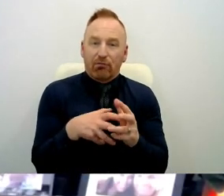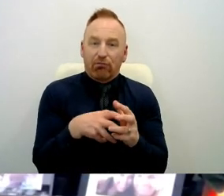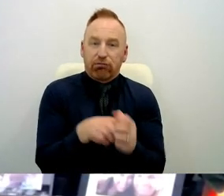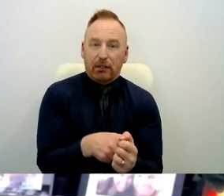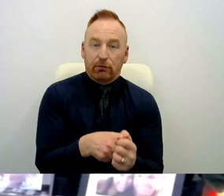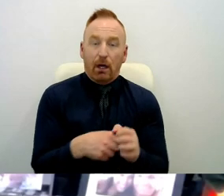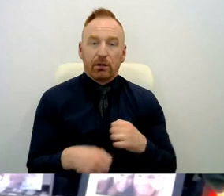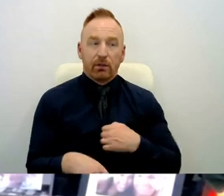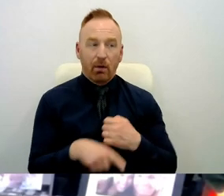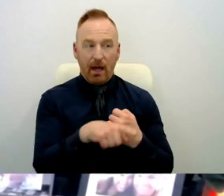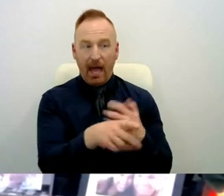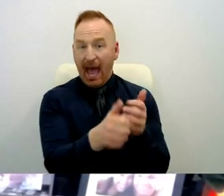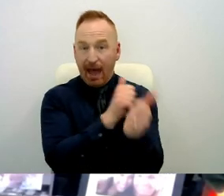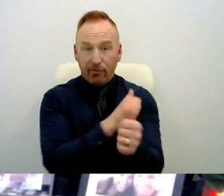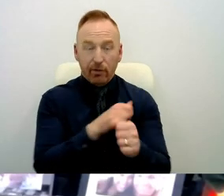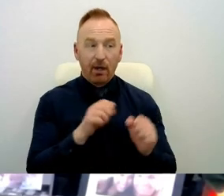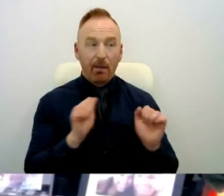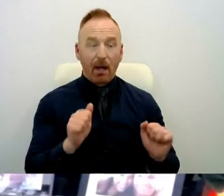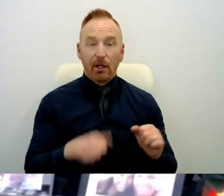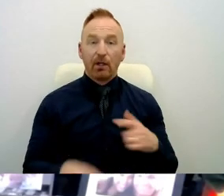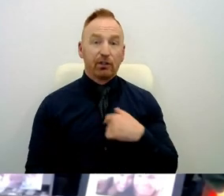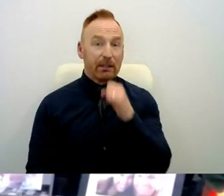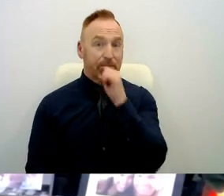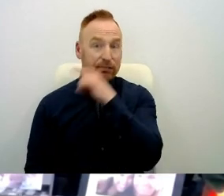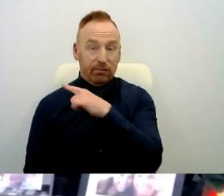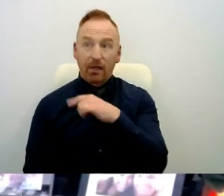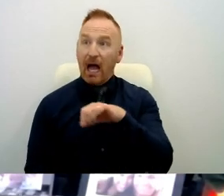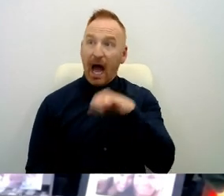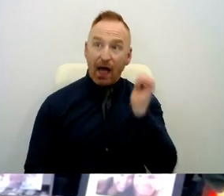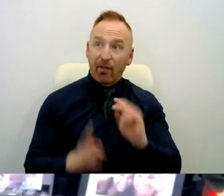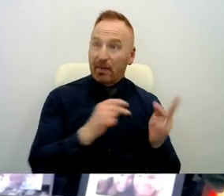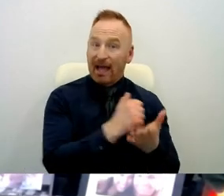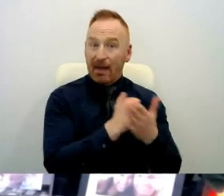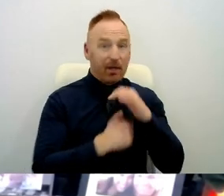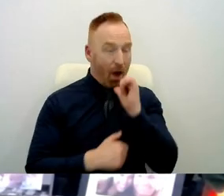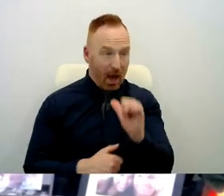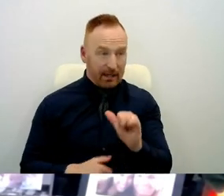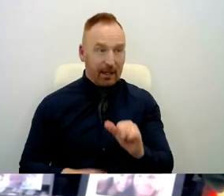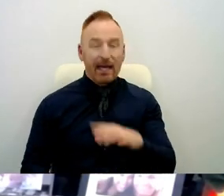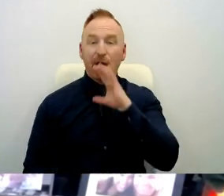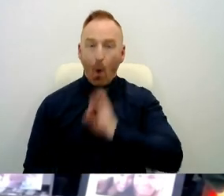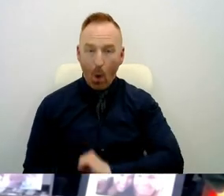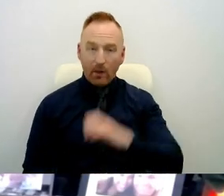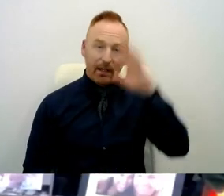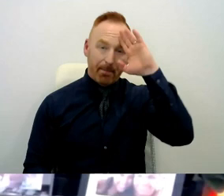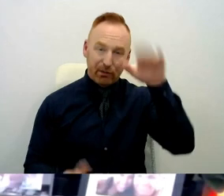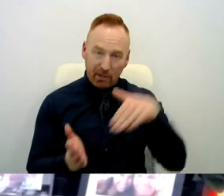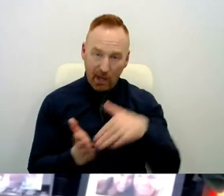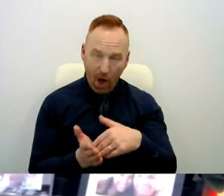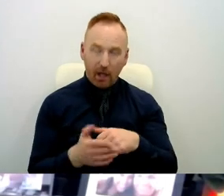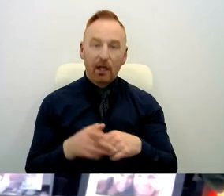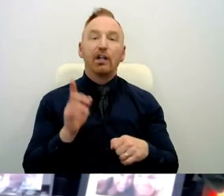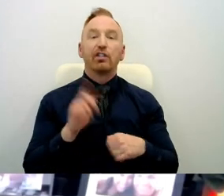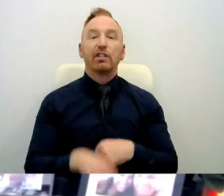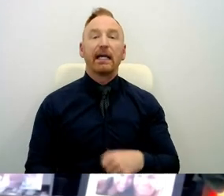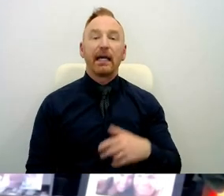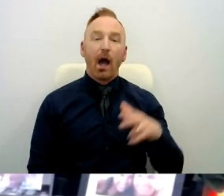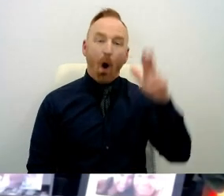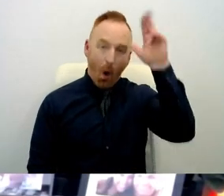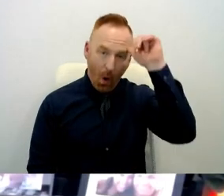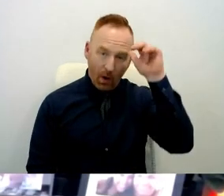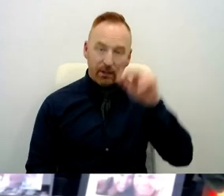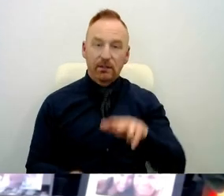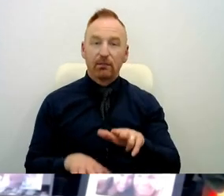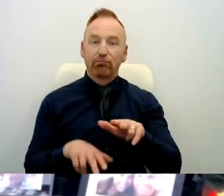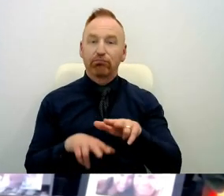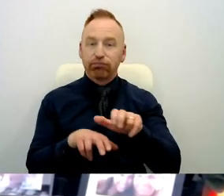was complete, and she never did reveal any accomplices, she was paraded through the streets of Old Montréal on a cart to be vilified, and then she was hanged